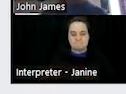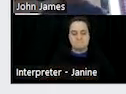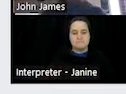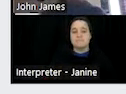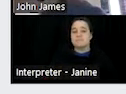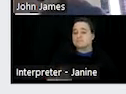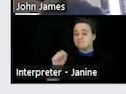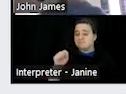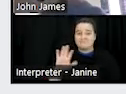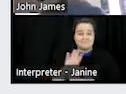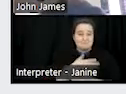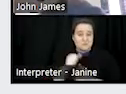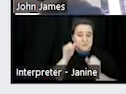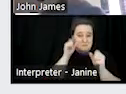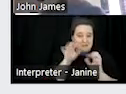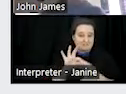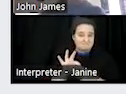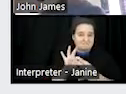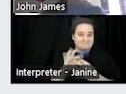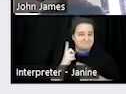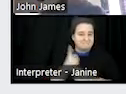Yes, and music is amazing that way.